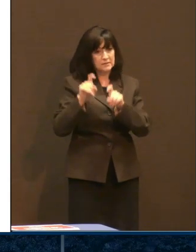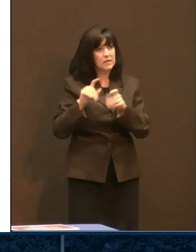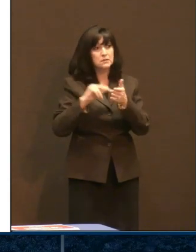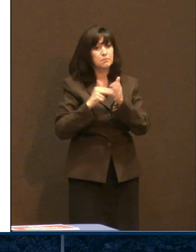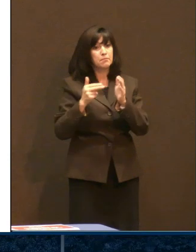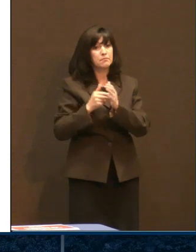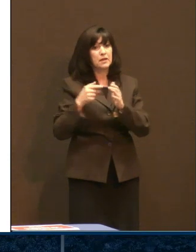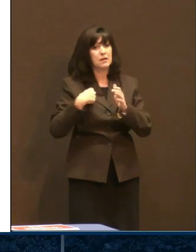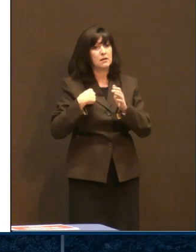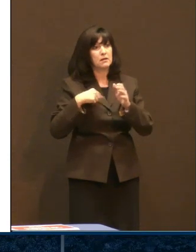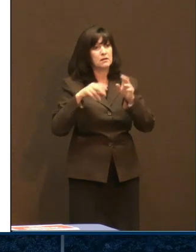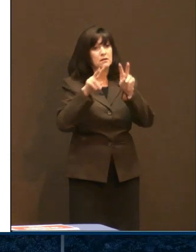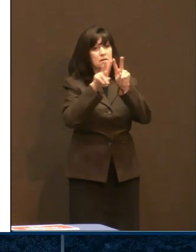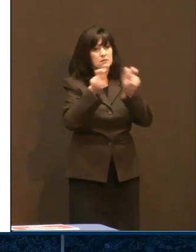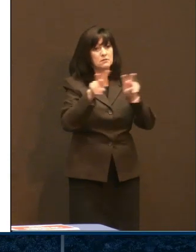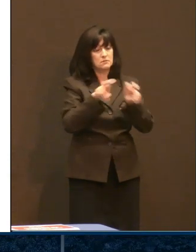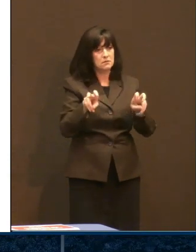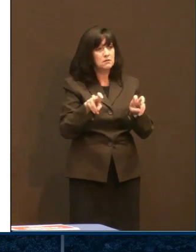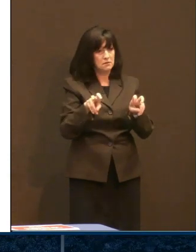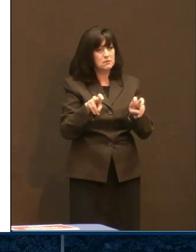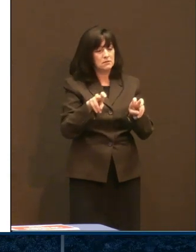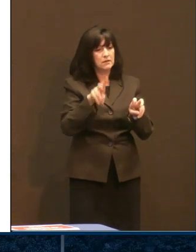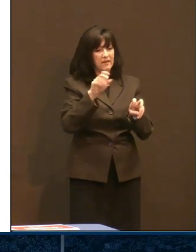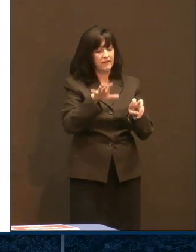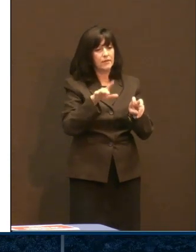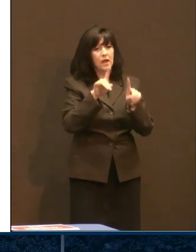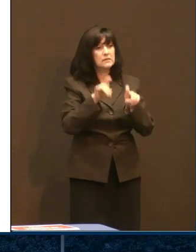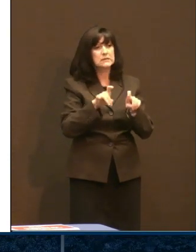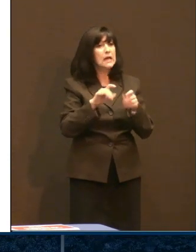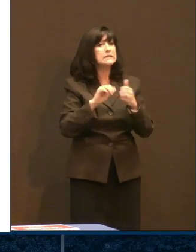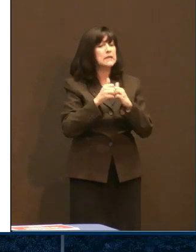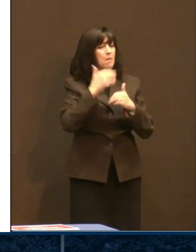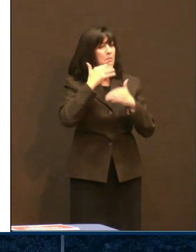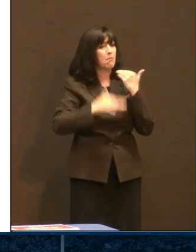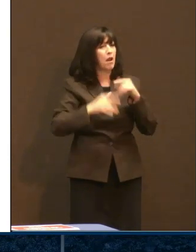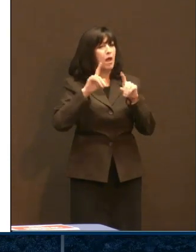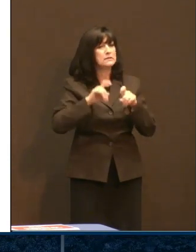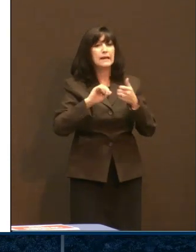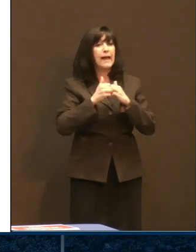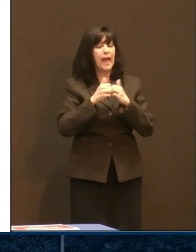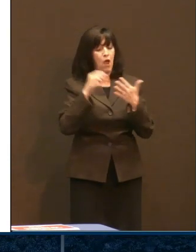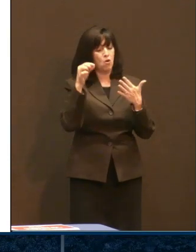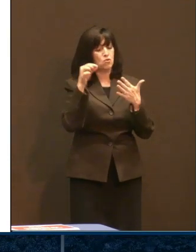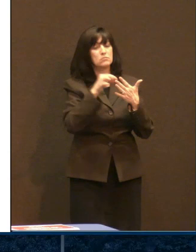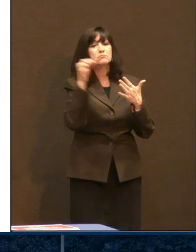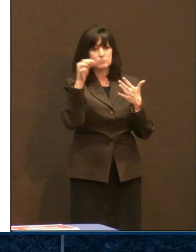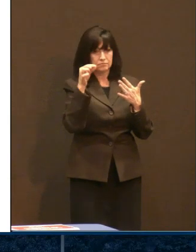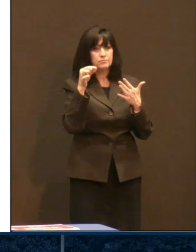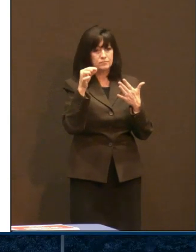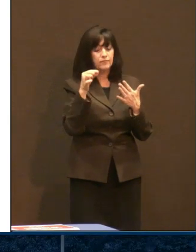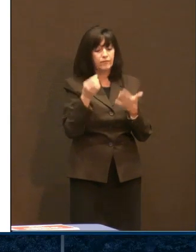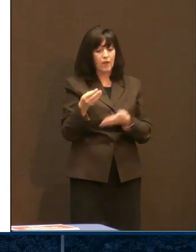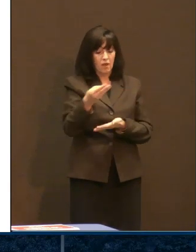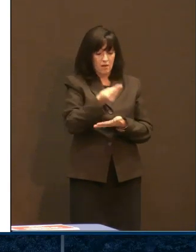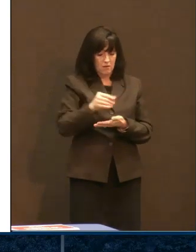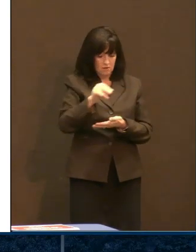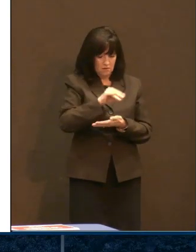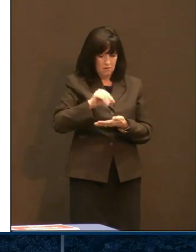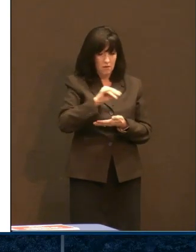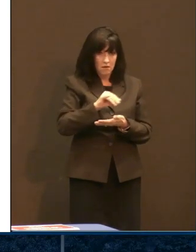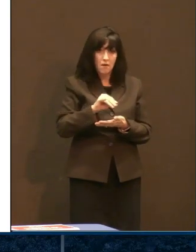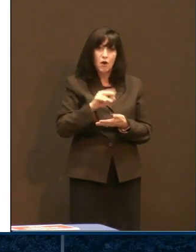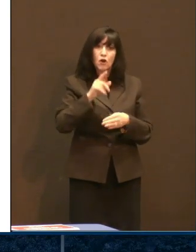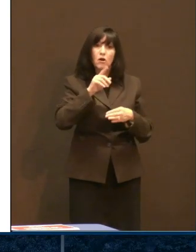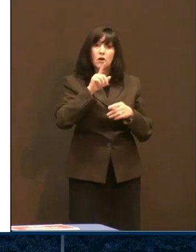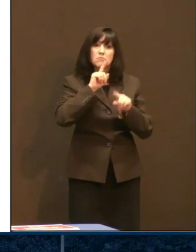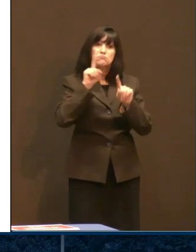individuals. That is a blood test, so it's a finger stick, and you can get results in about 10 minutes from